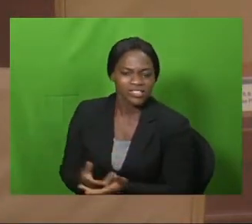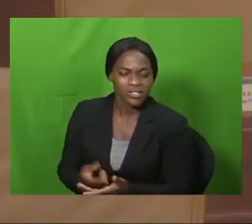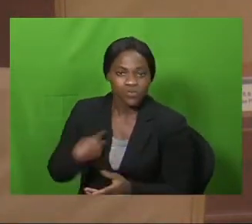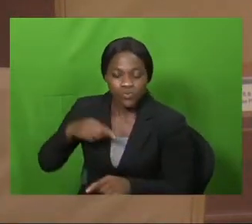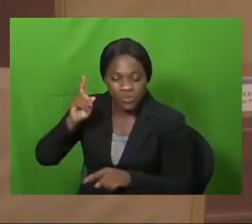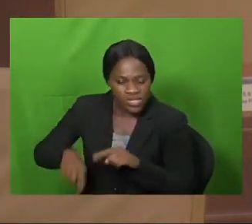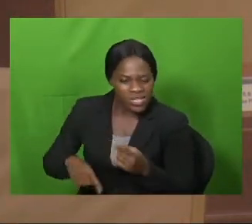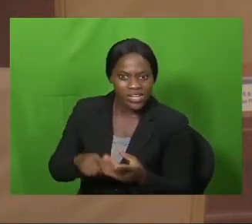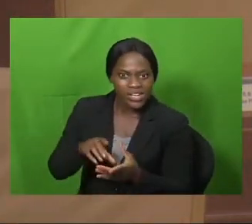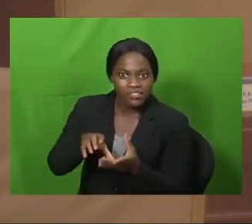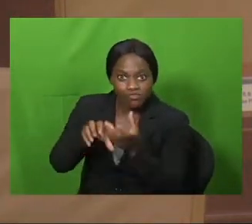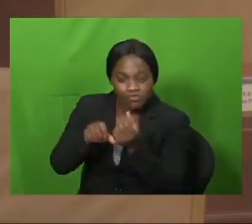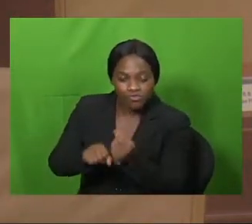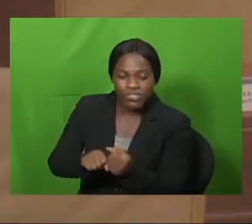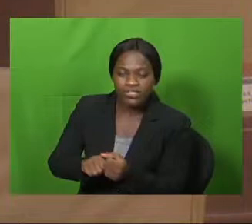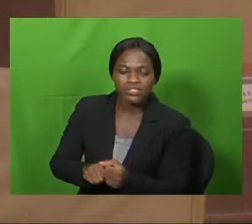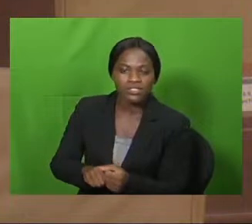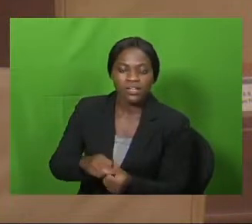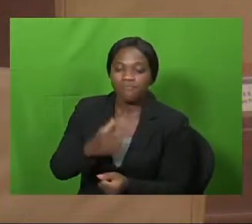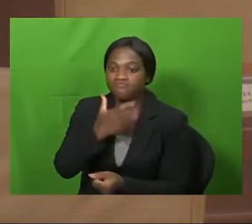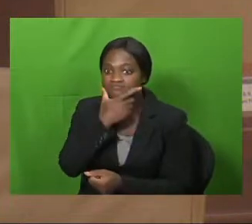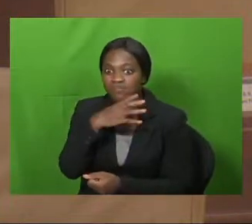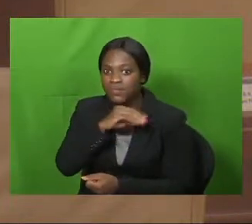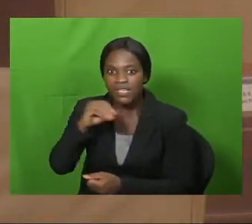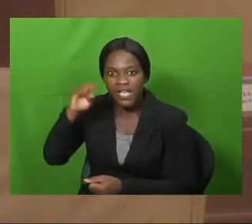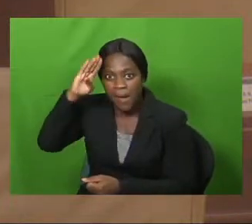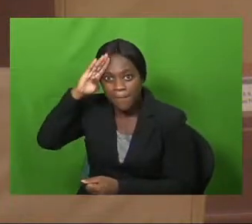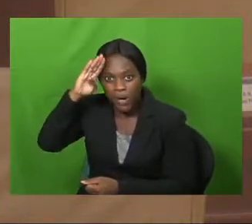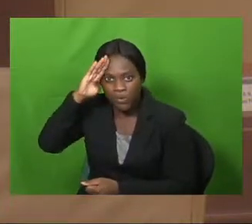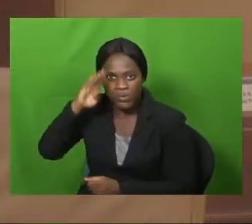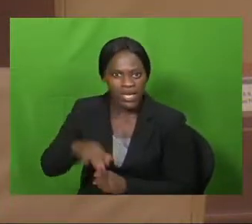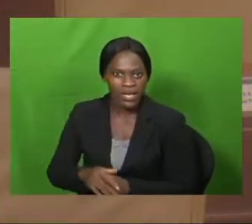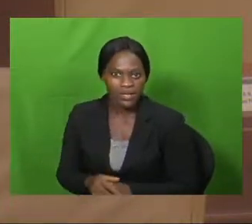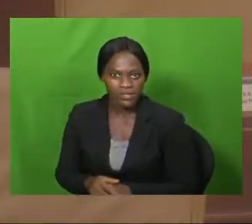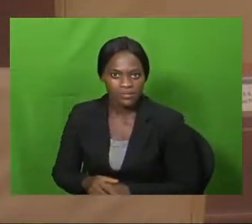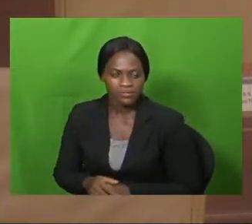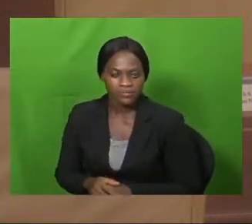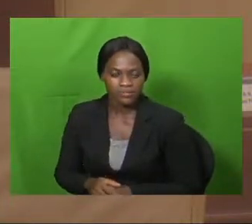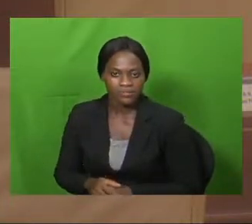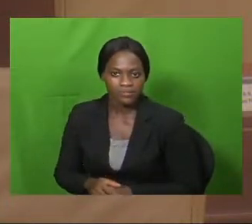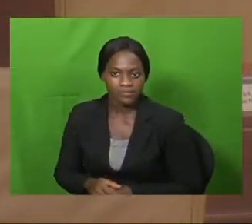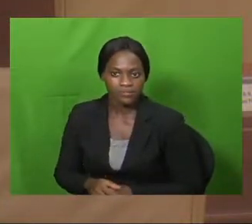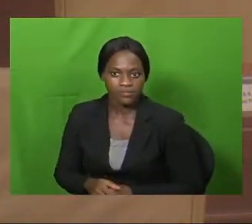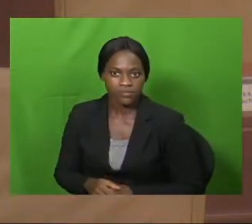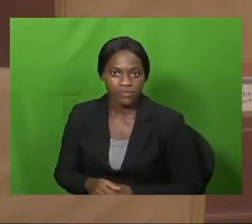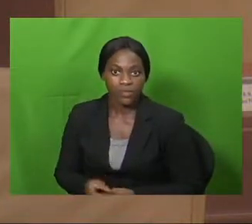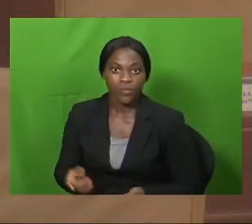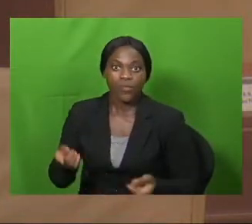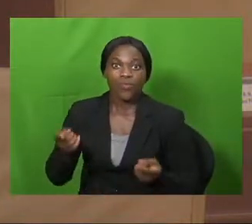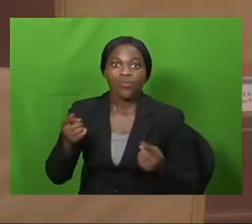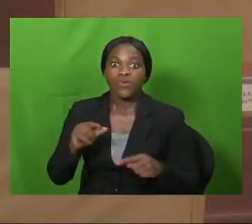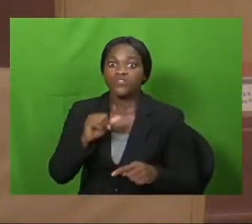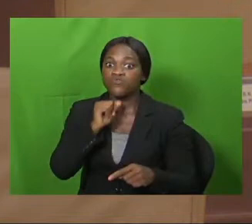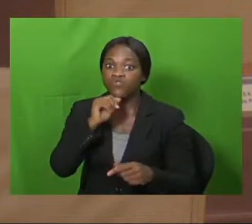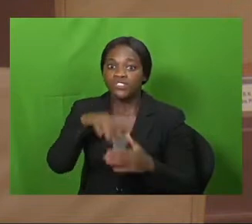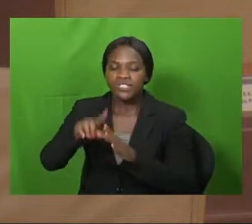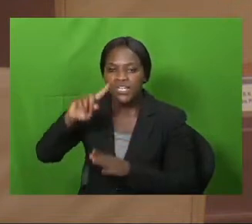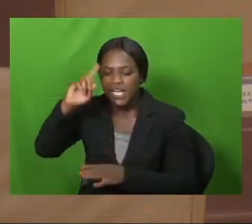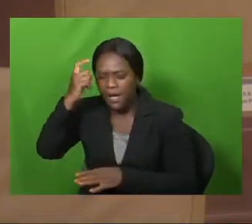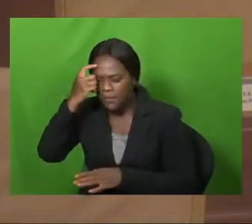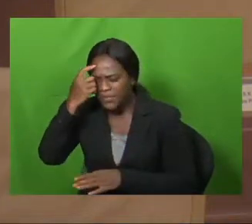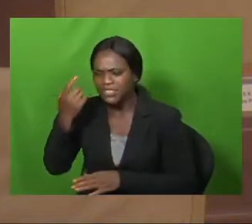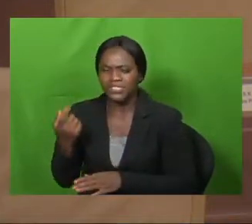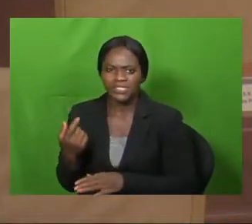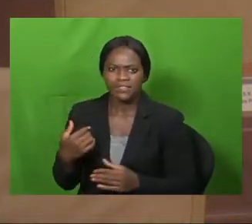Bawumia, because when they are in opposition, their tone and their stance is different. Immediately